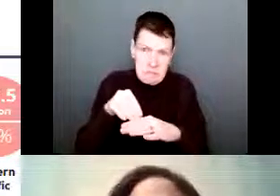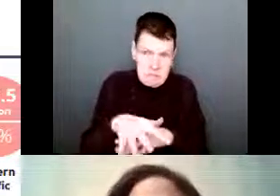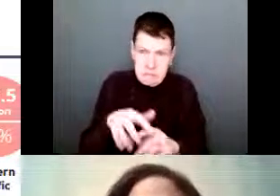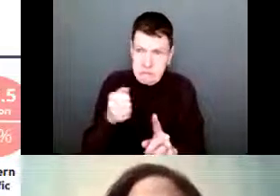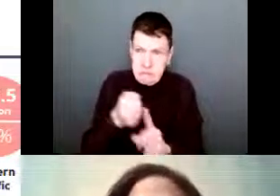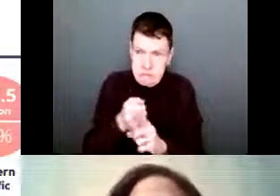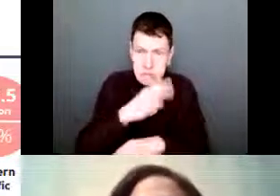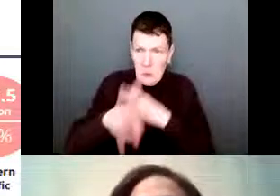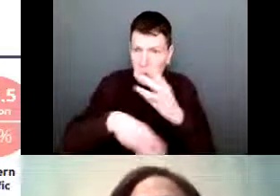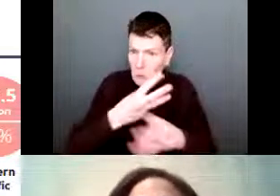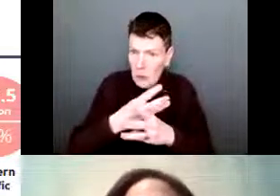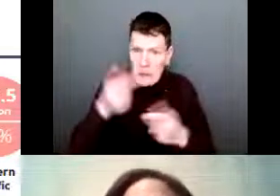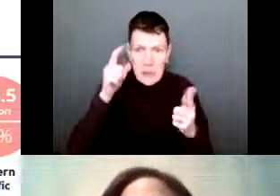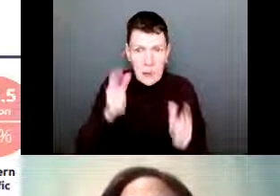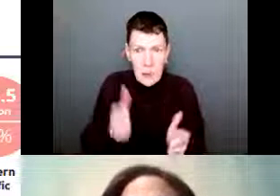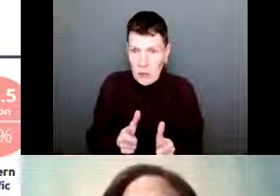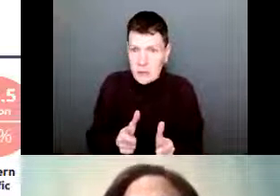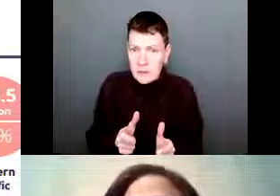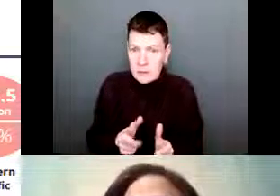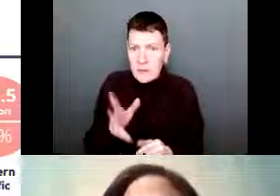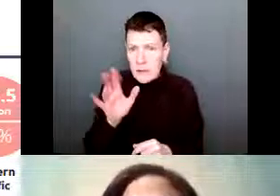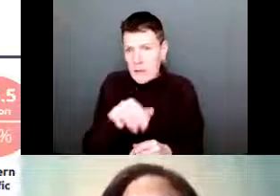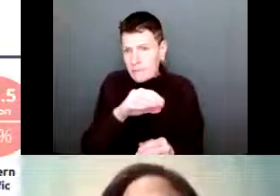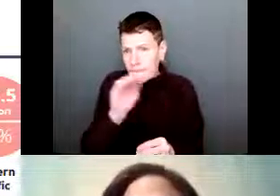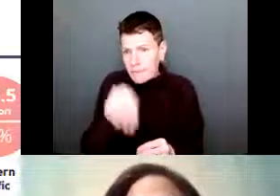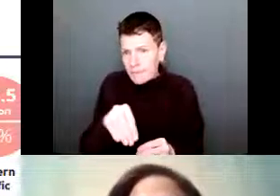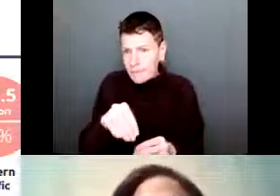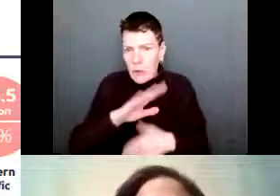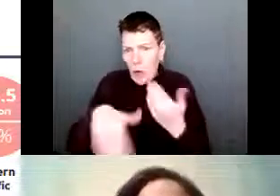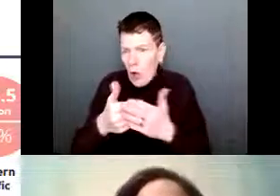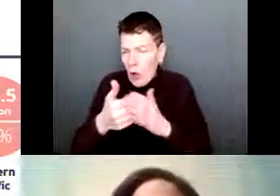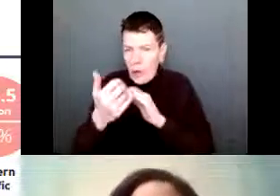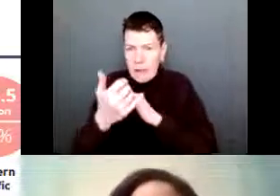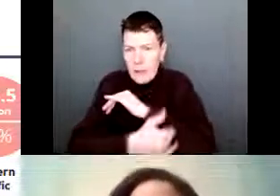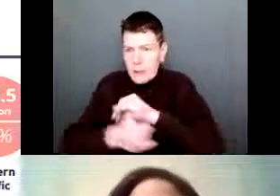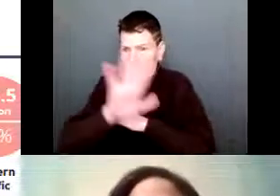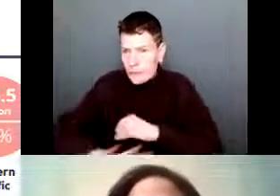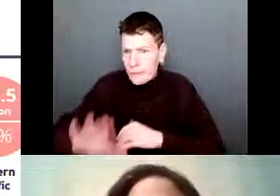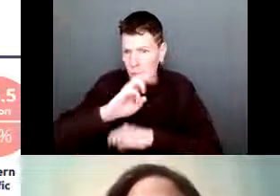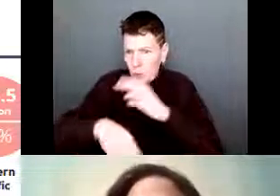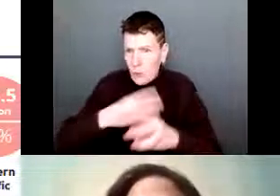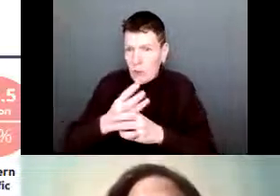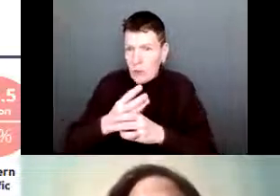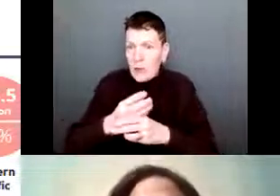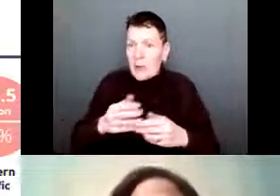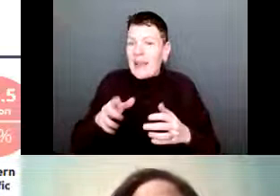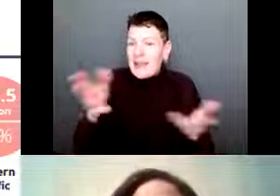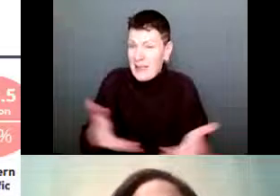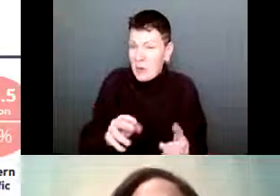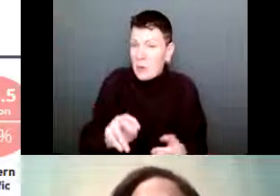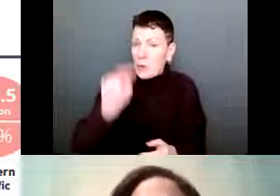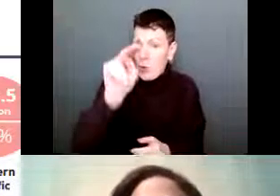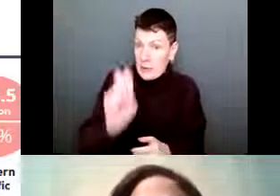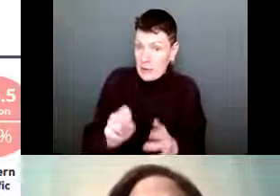over the world. And this proportion is given in all the continents. And in our area, in the Americas, we have